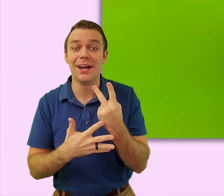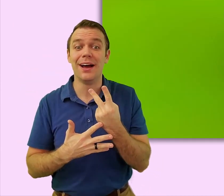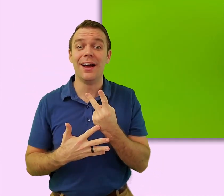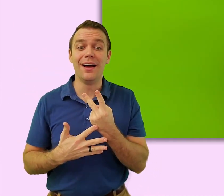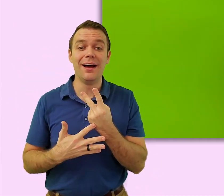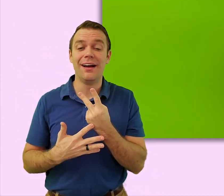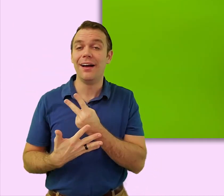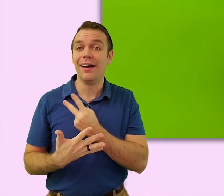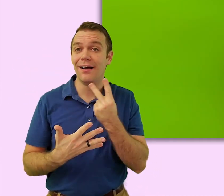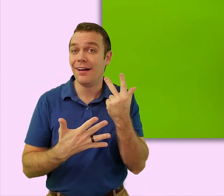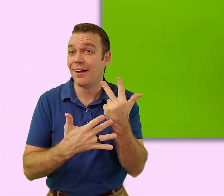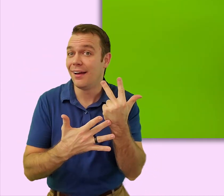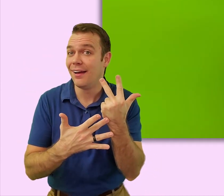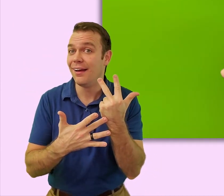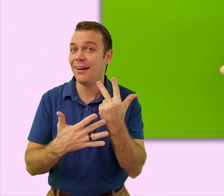2,